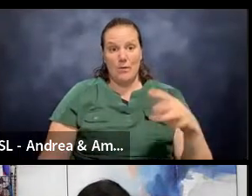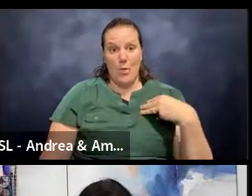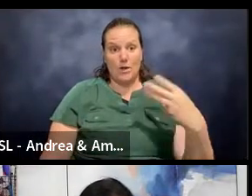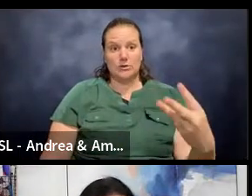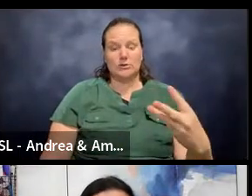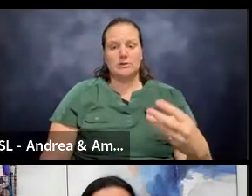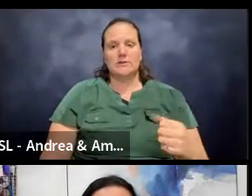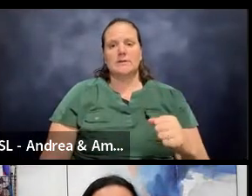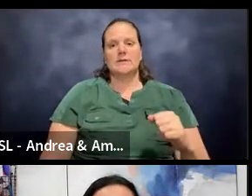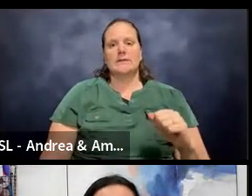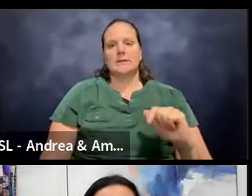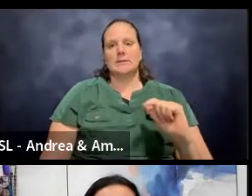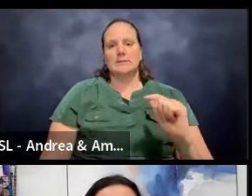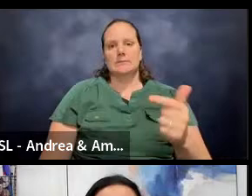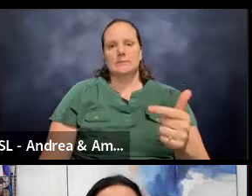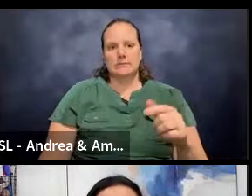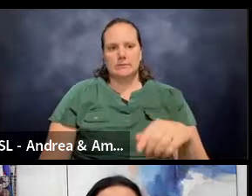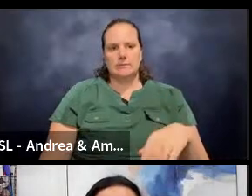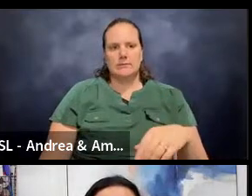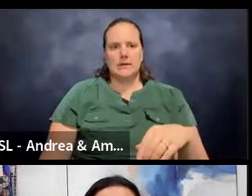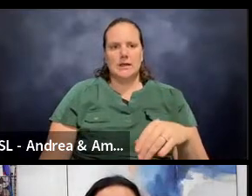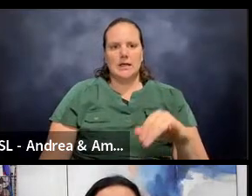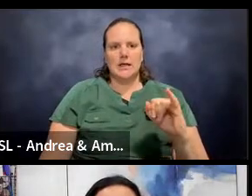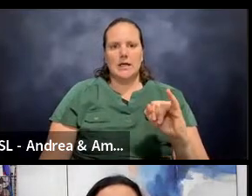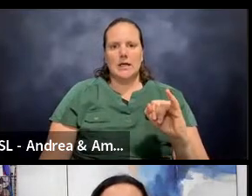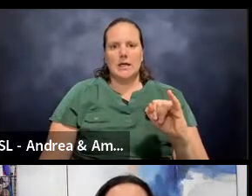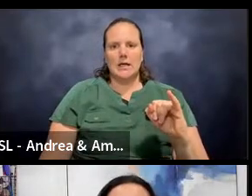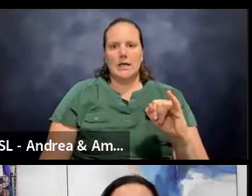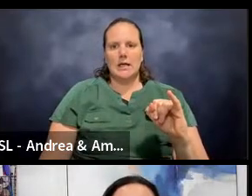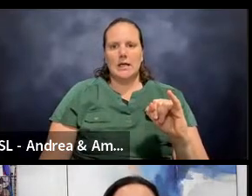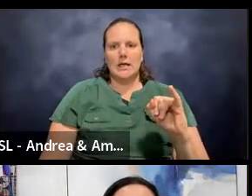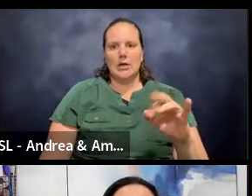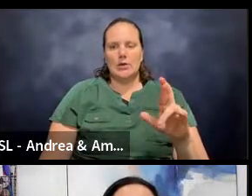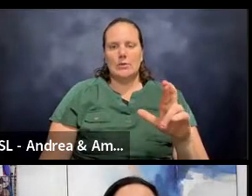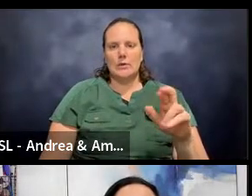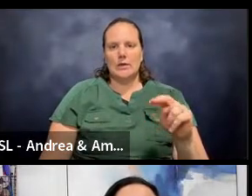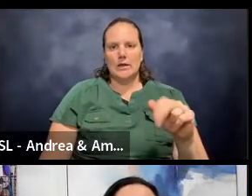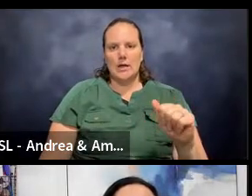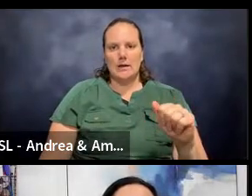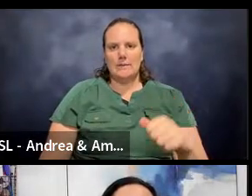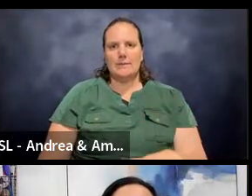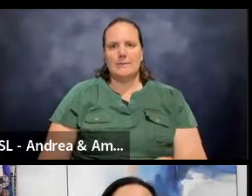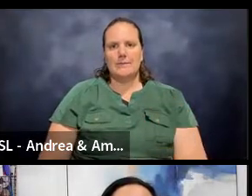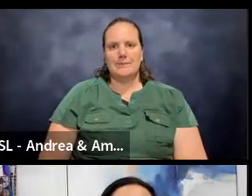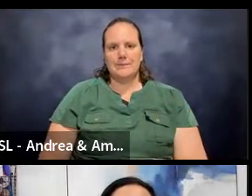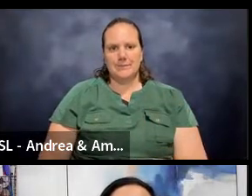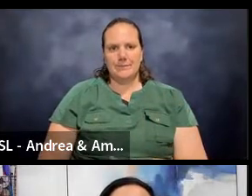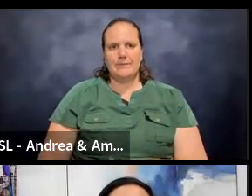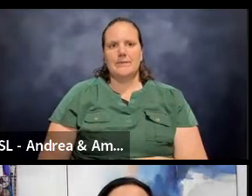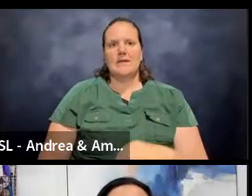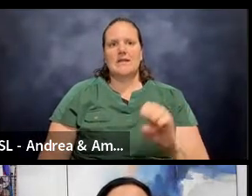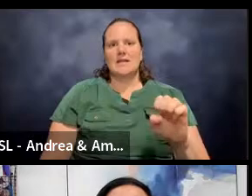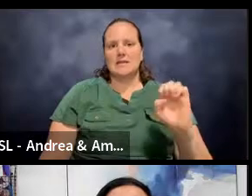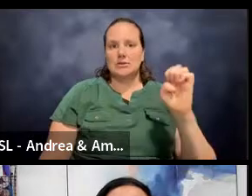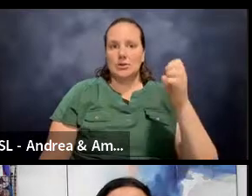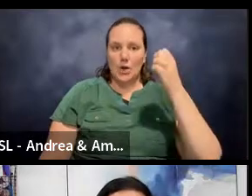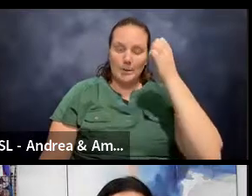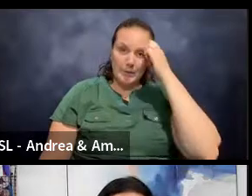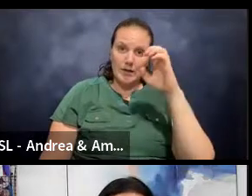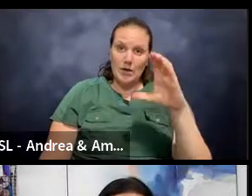I will pass to Irina. Hey, I'm Irina Phillips, East European